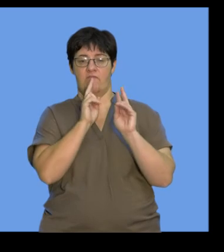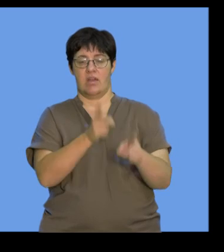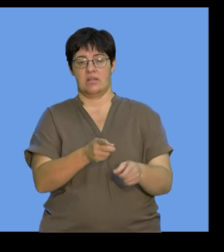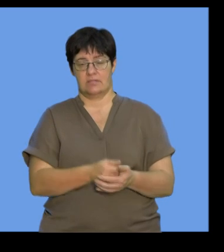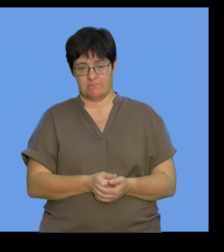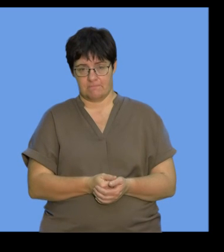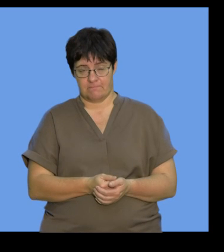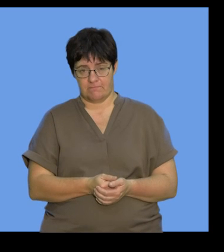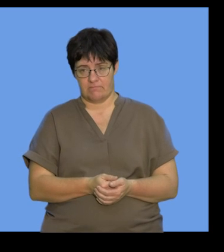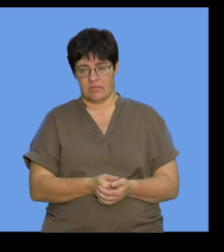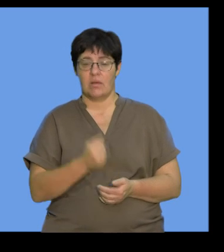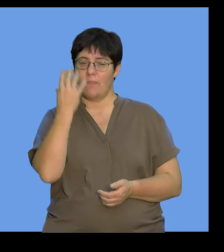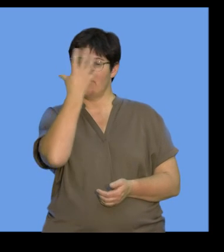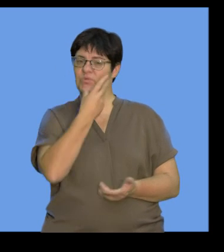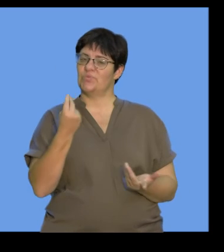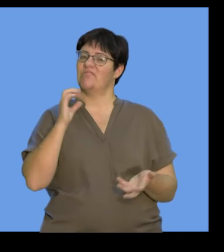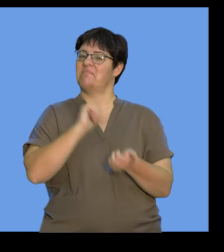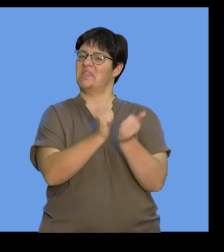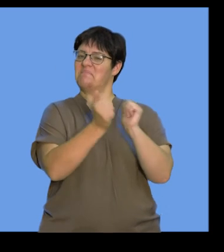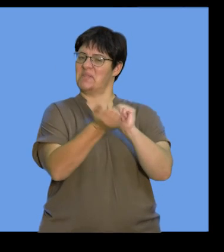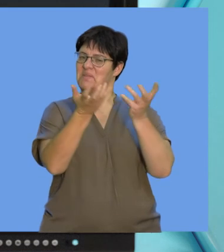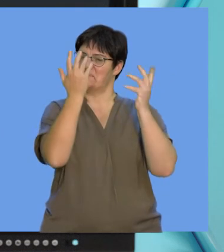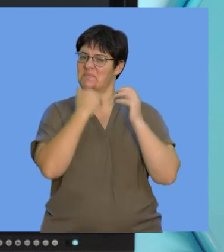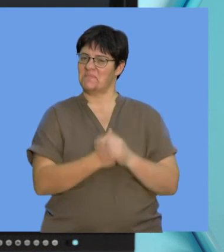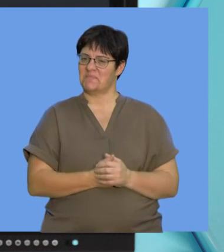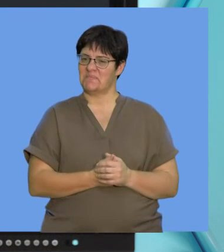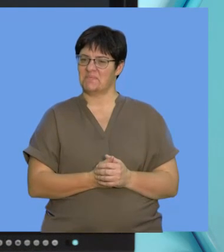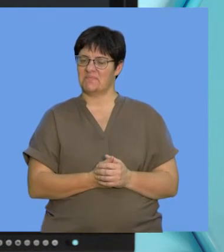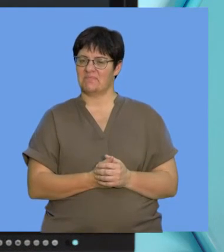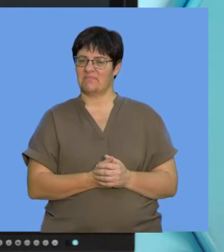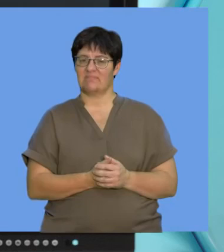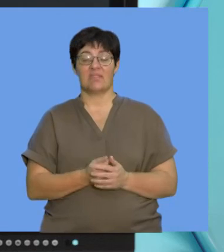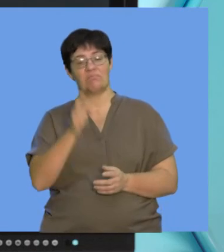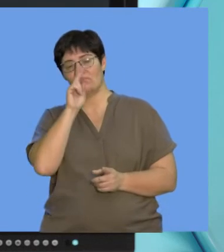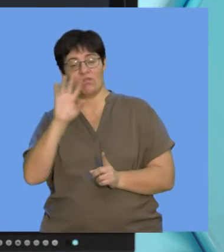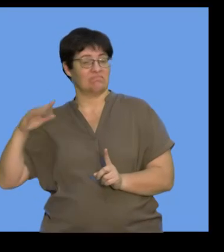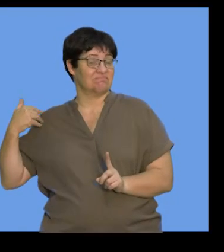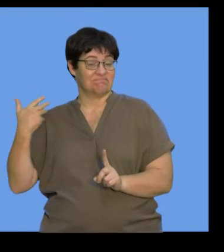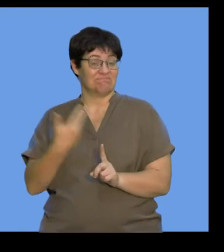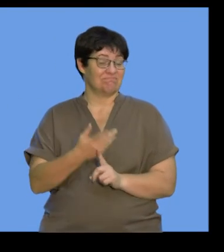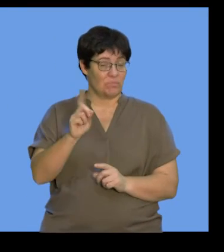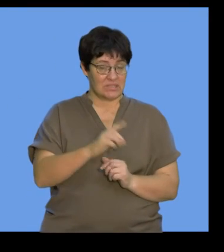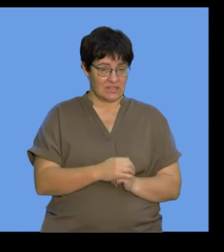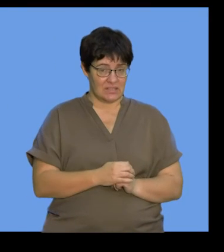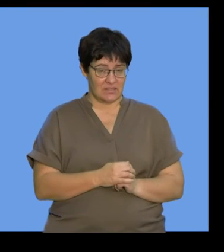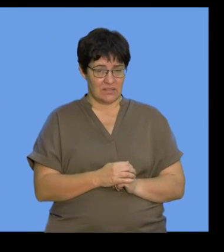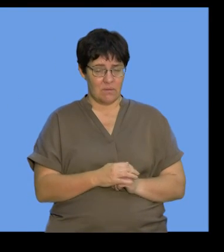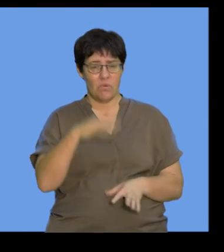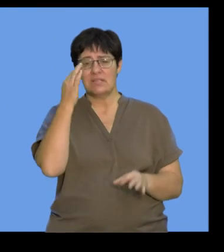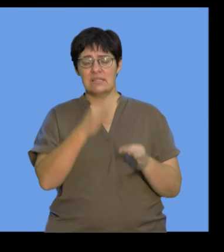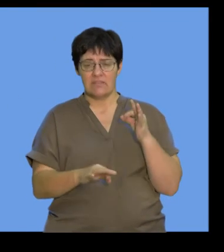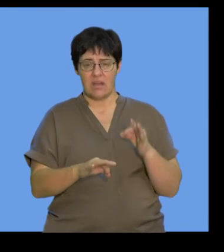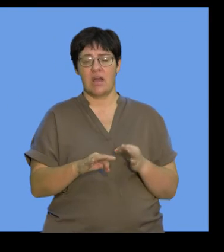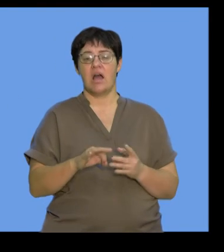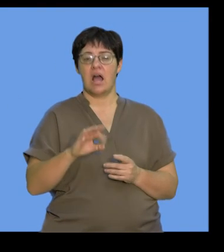answer. The beauty of mathematics. Now, guys, what we've looked at so far, to simplify an